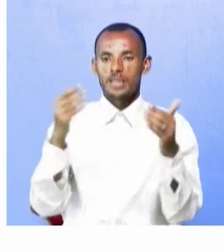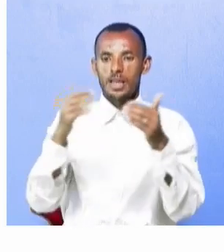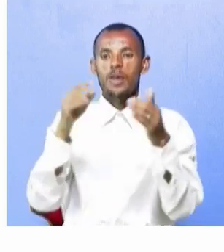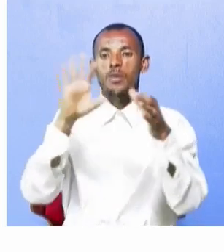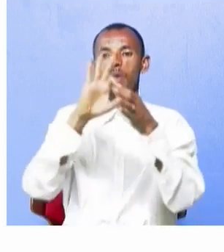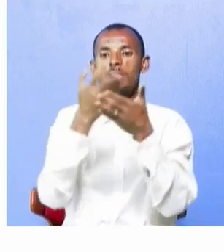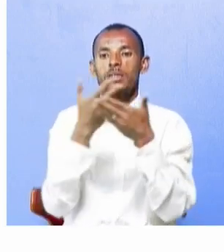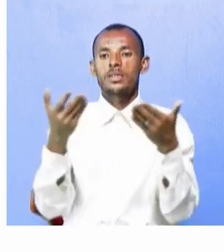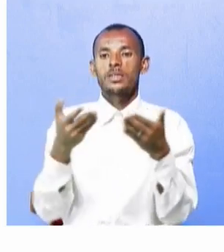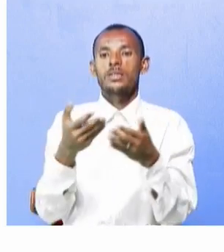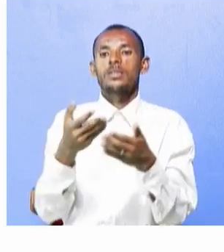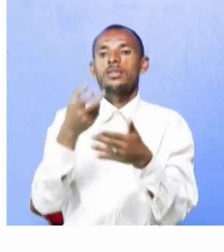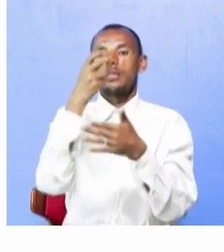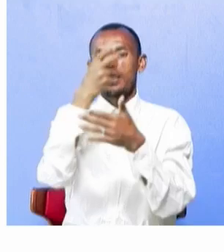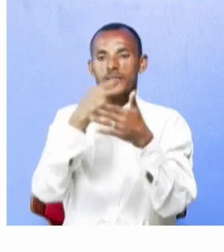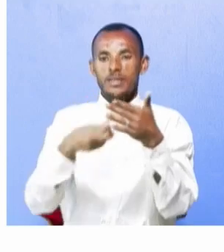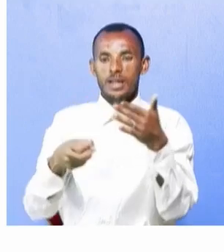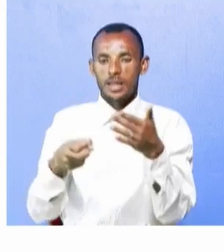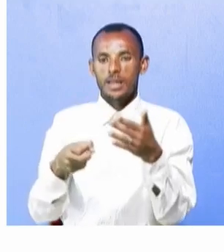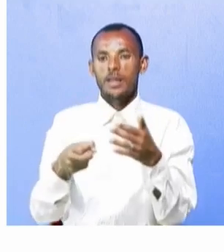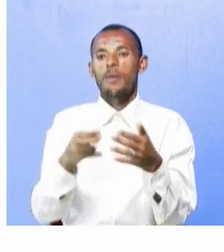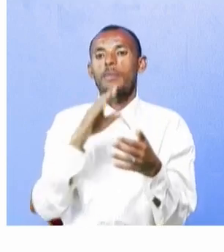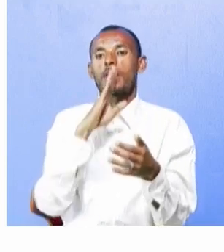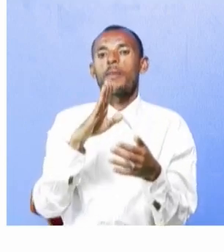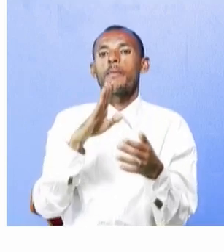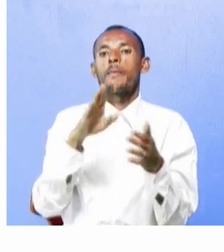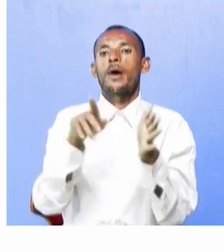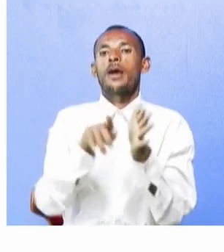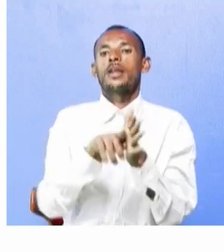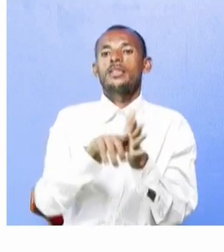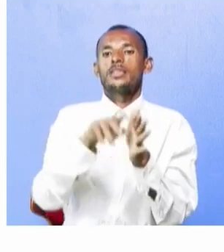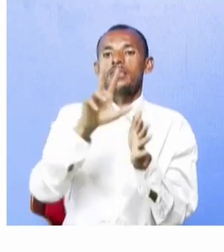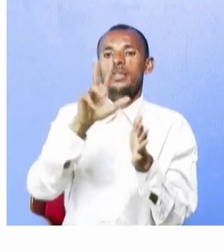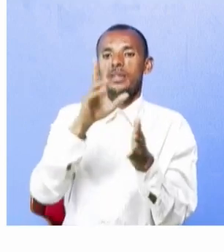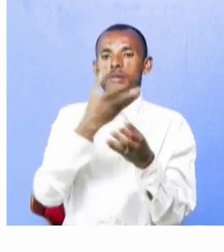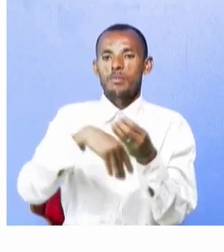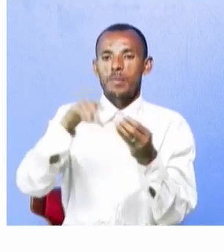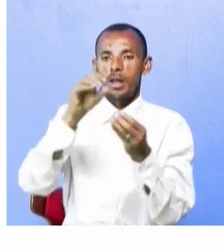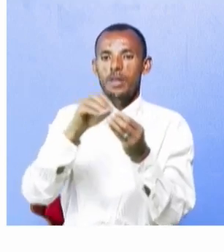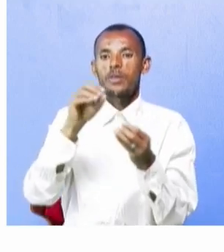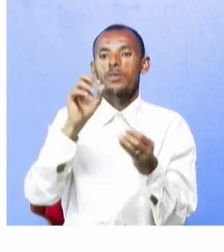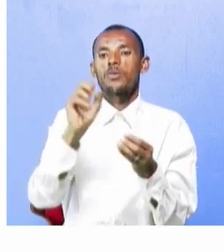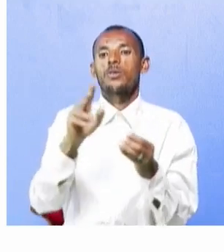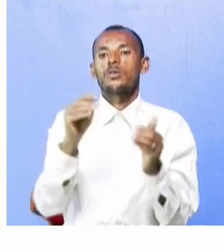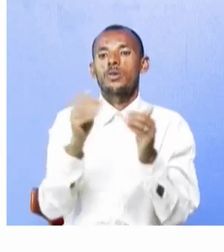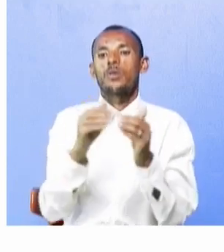the result becomes minus 3 plus 12, which is positive 9,